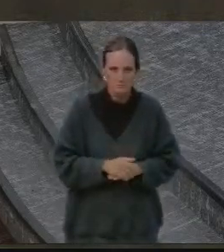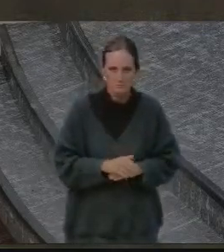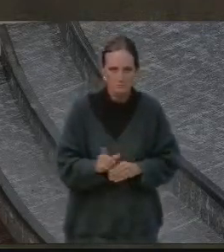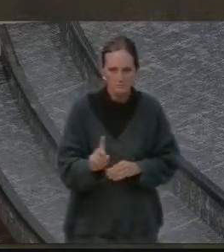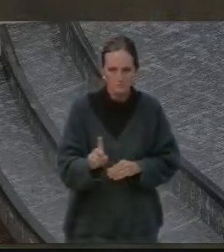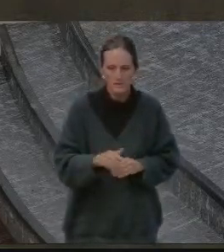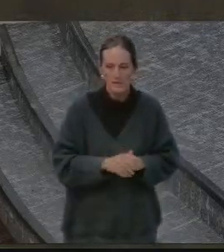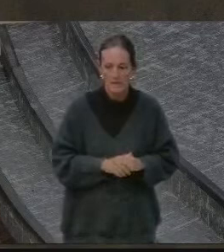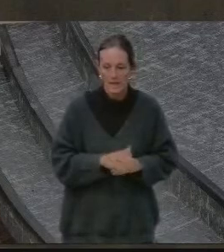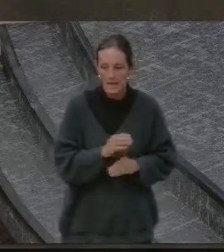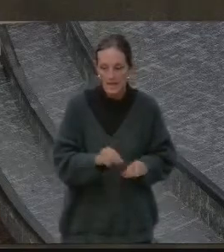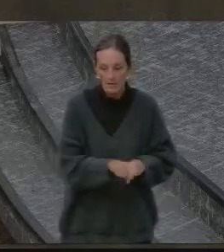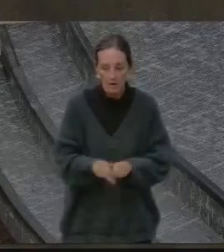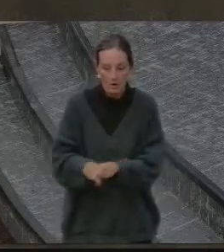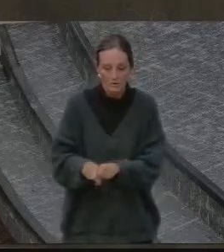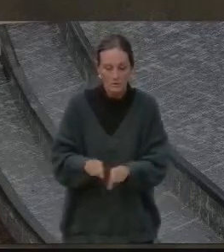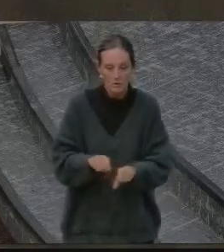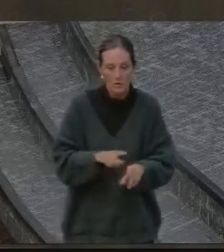And I also think,